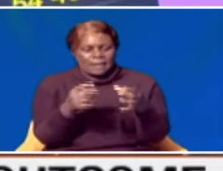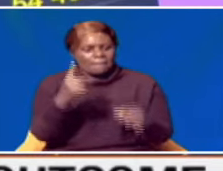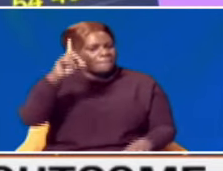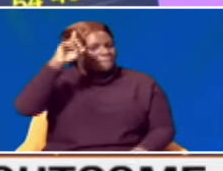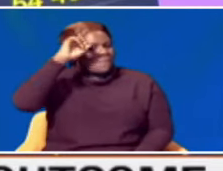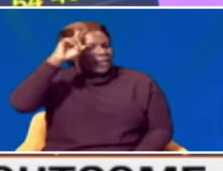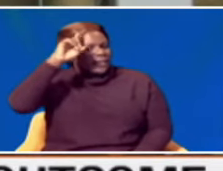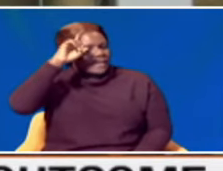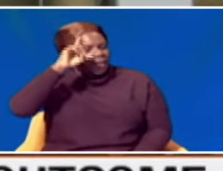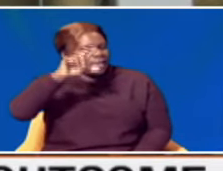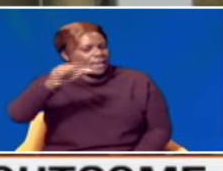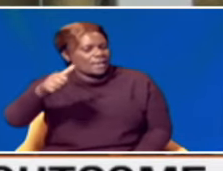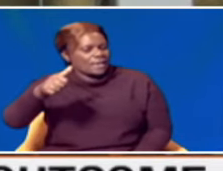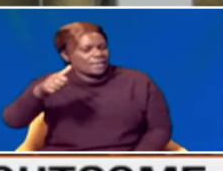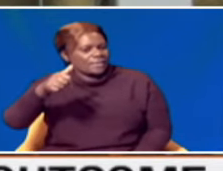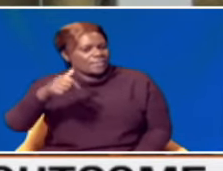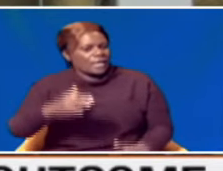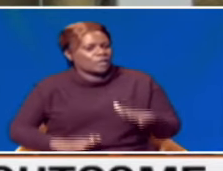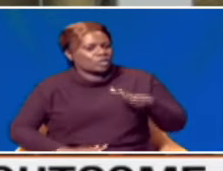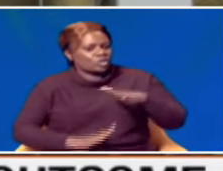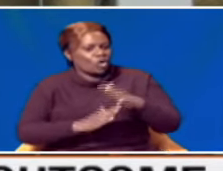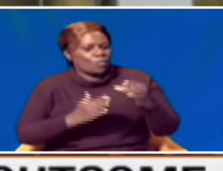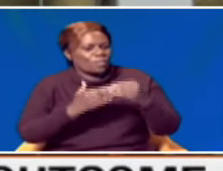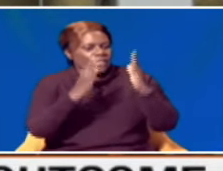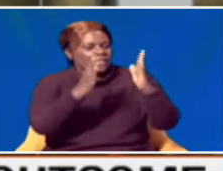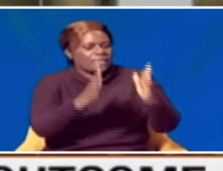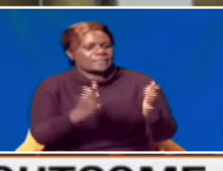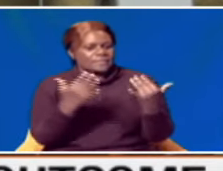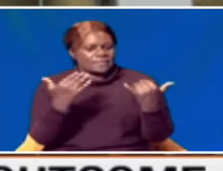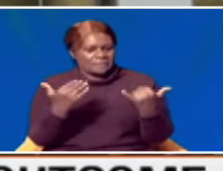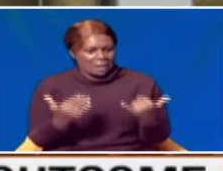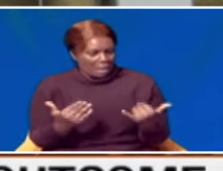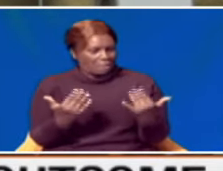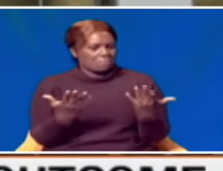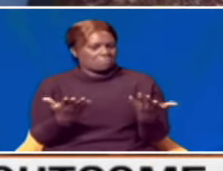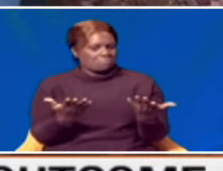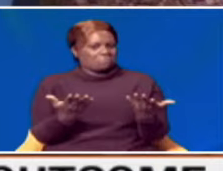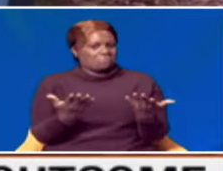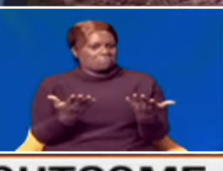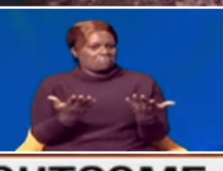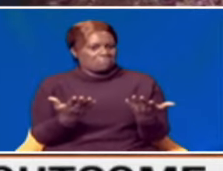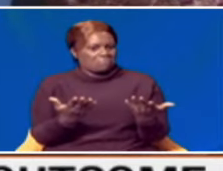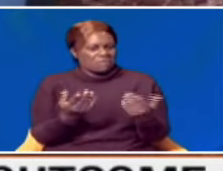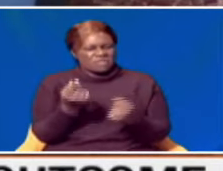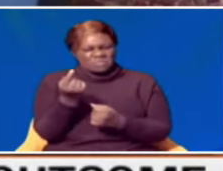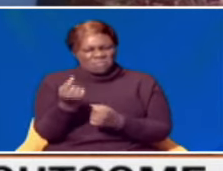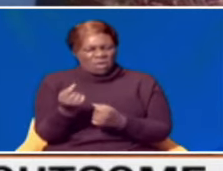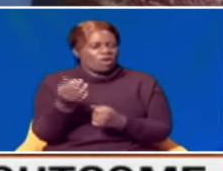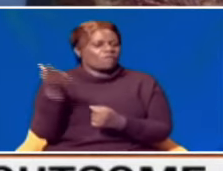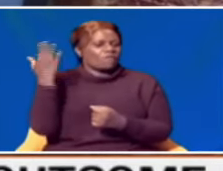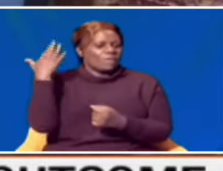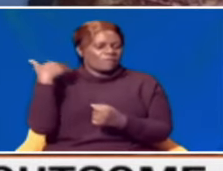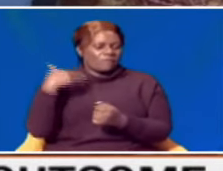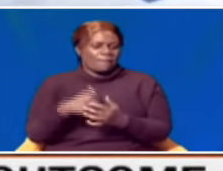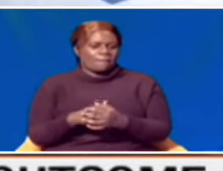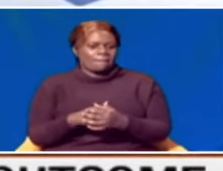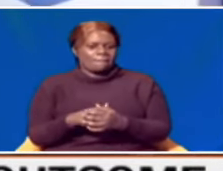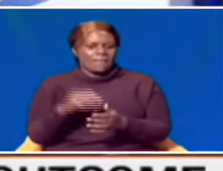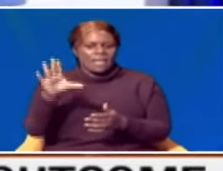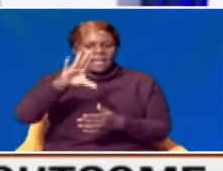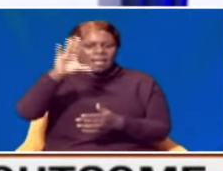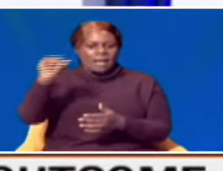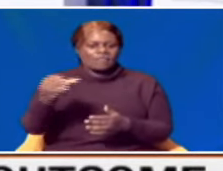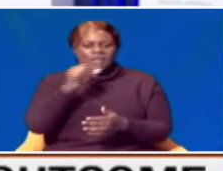Mandela and other iconic anti-apartheid heroes now appearing to be a pale shadow of its former self.